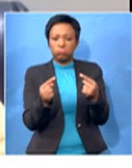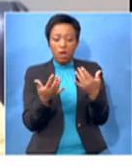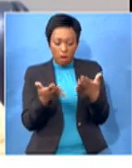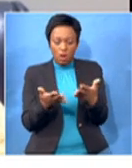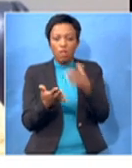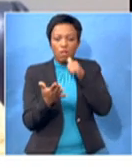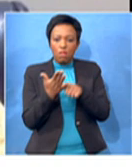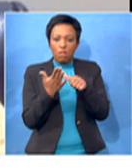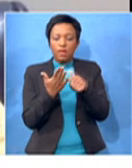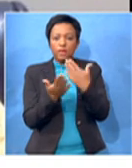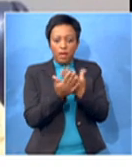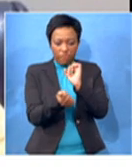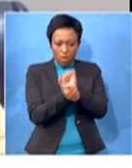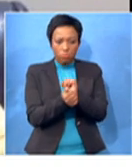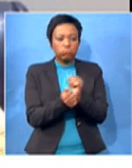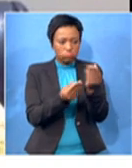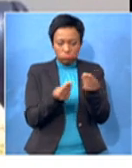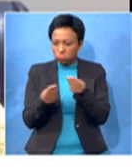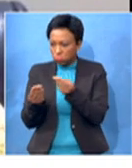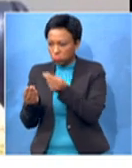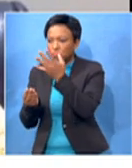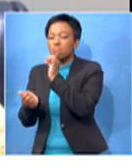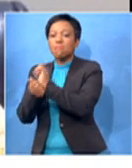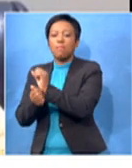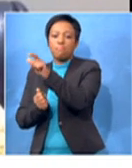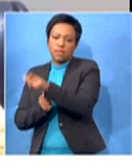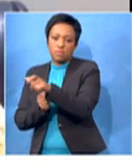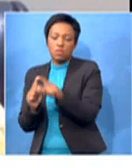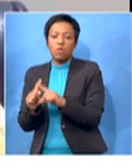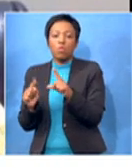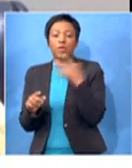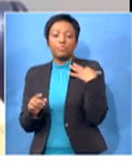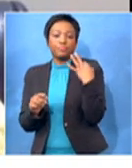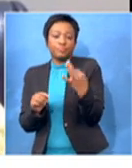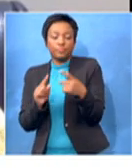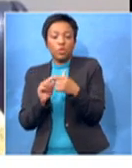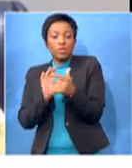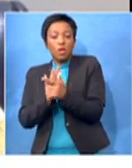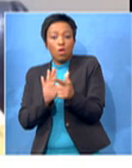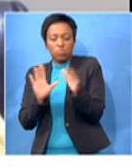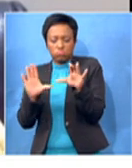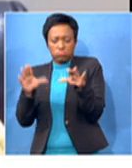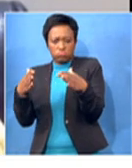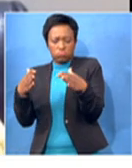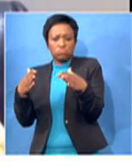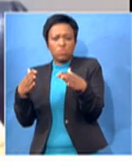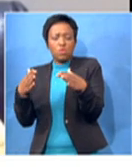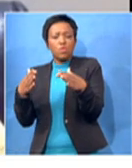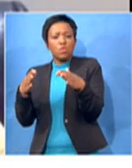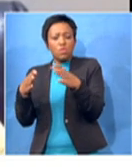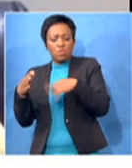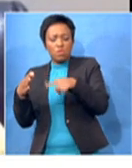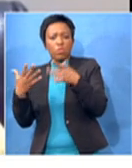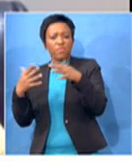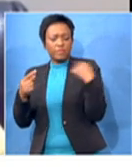I think is the application of the law by the law enforcement agencies themselves, right? So you have had this law for